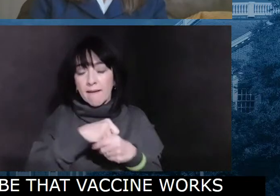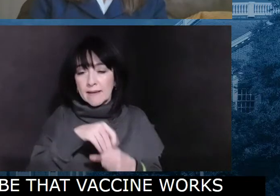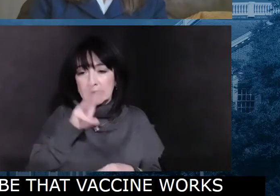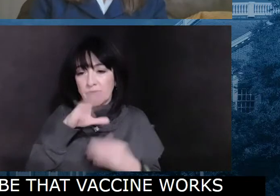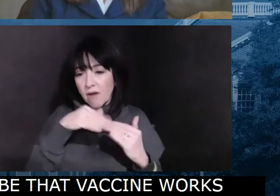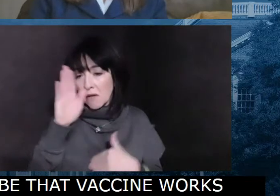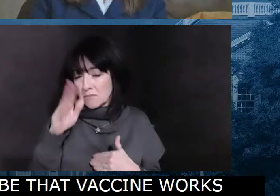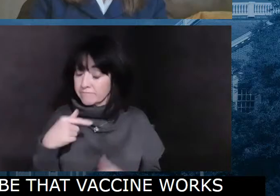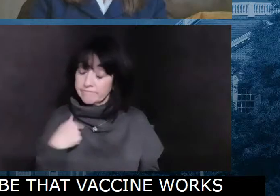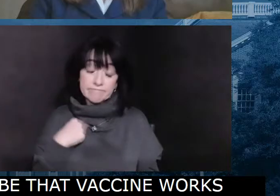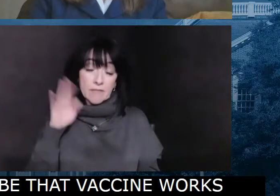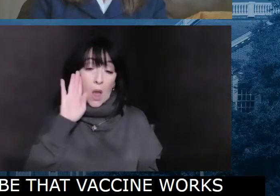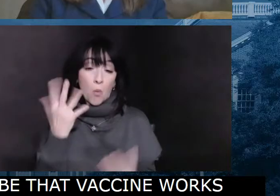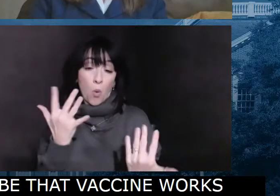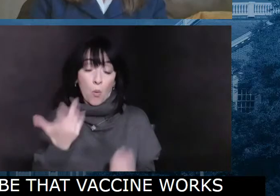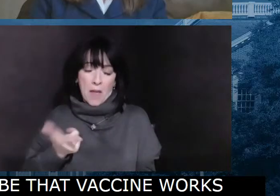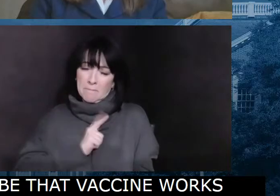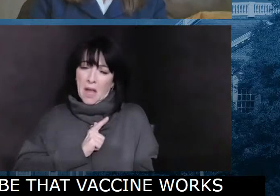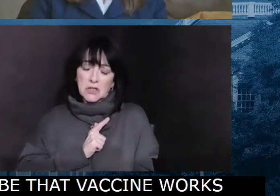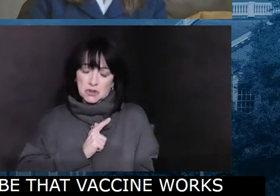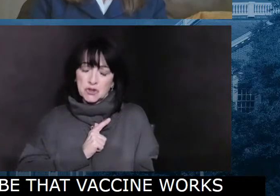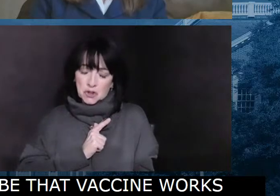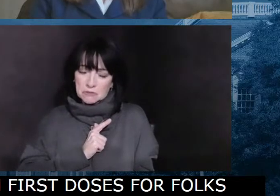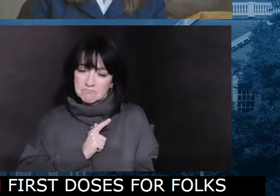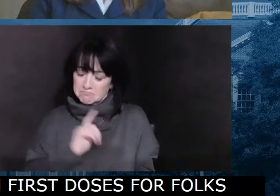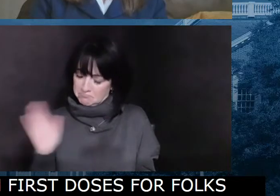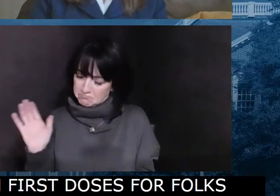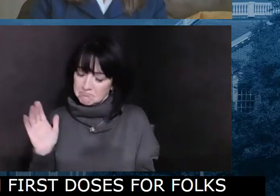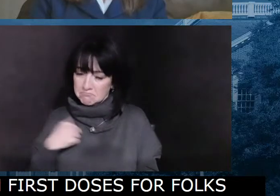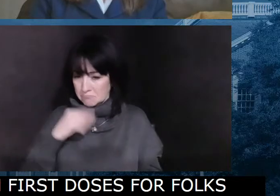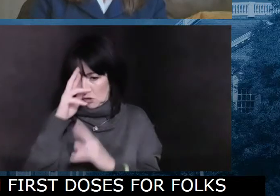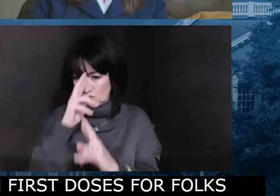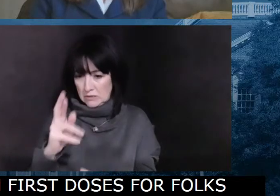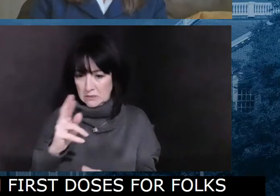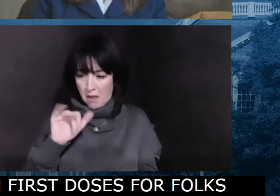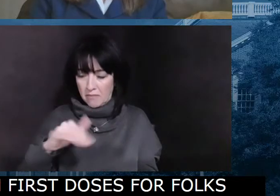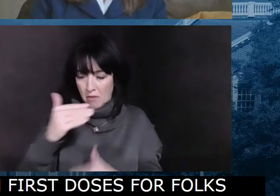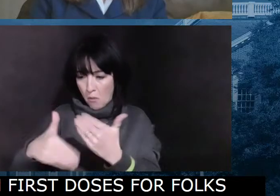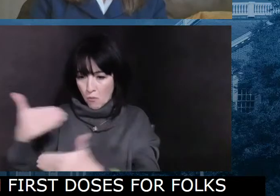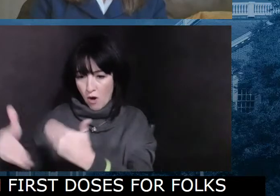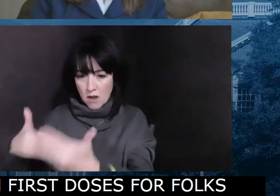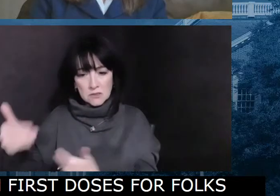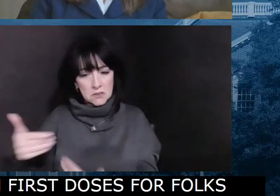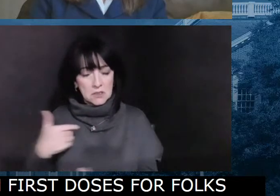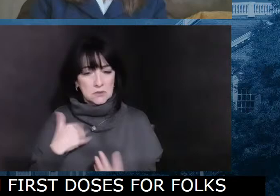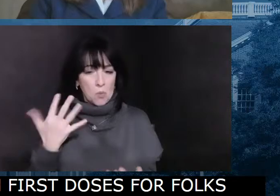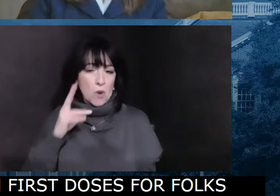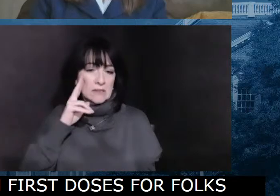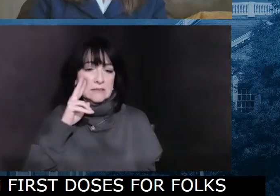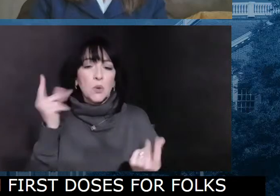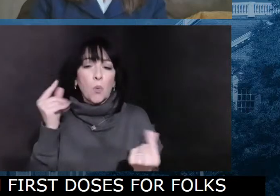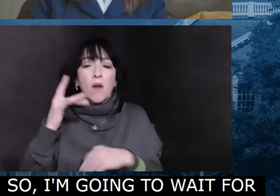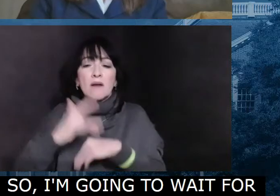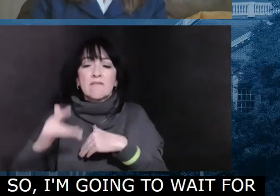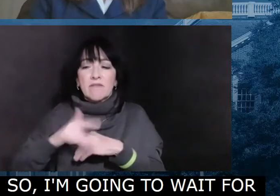wait till my number comes up, wait my turn, and get the vaccine that's available at that time.